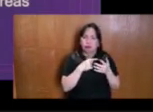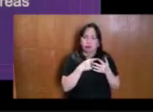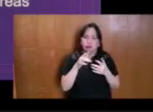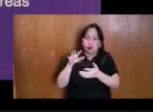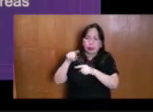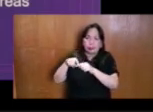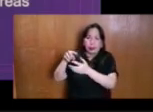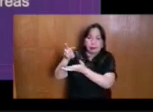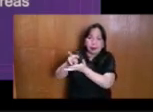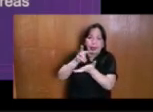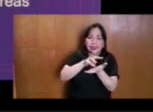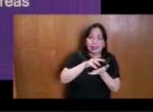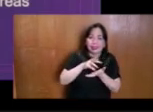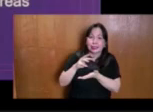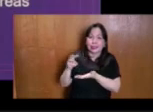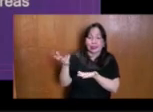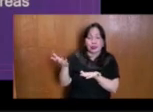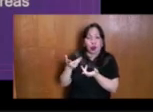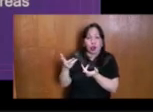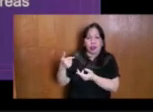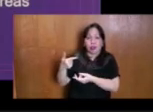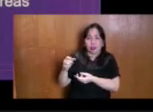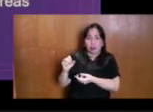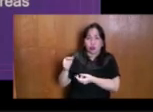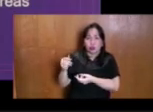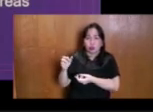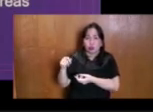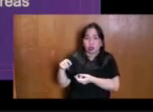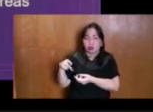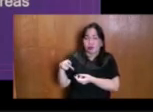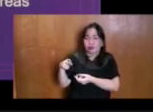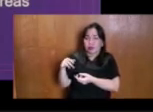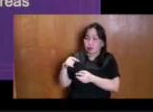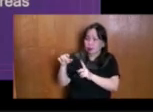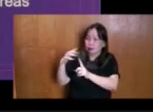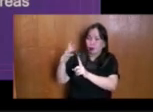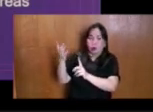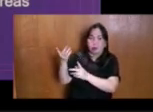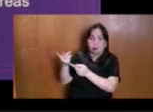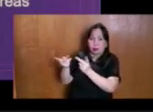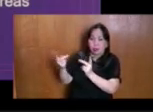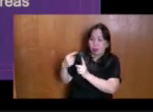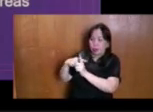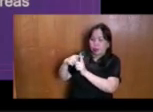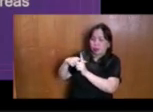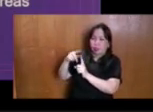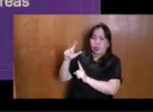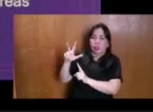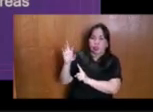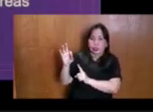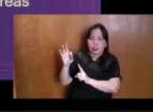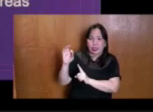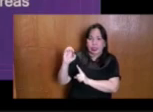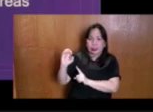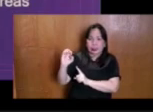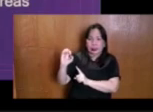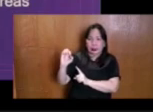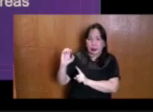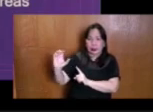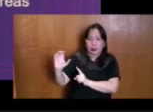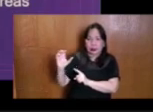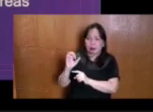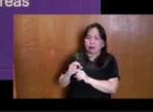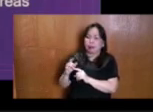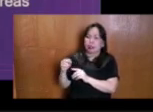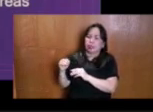geographies in the country of, say, 39 degrees Celsius in temperature. And that somehow gives away a certain